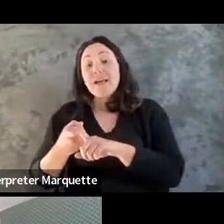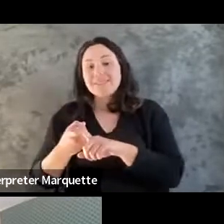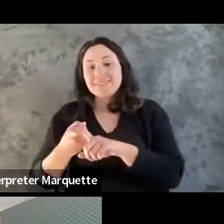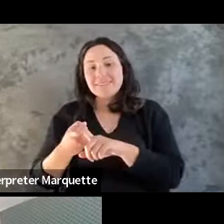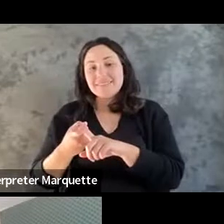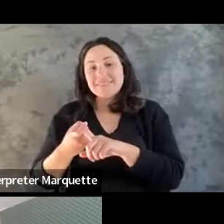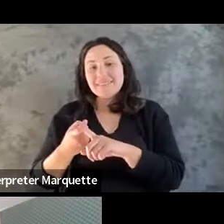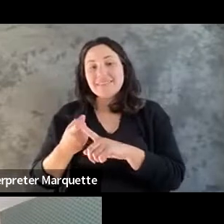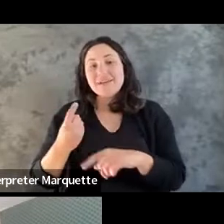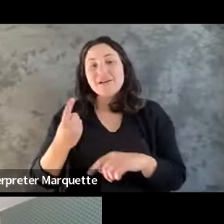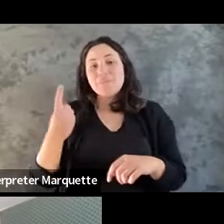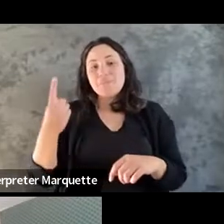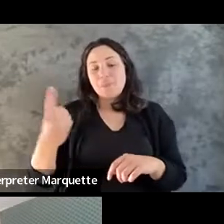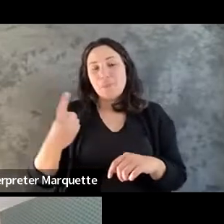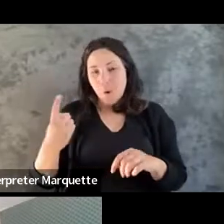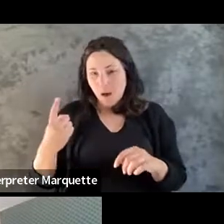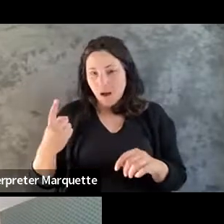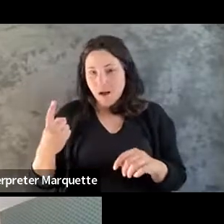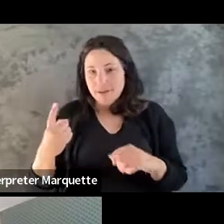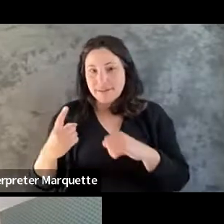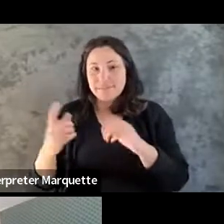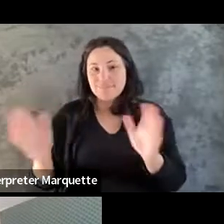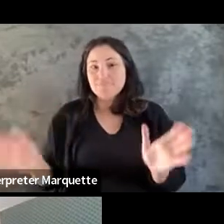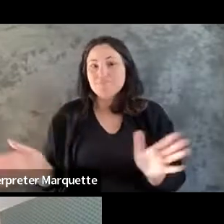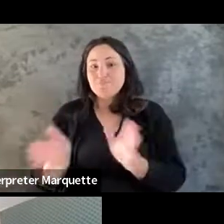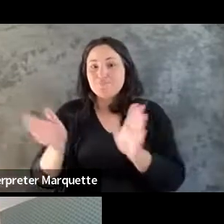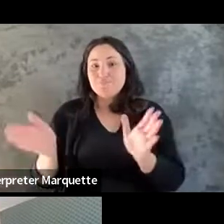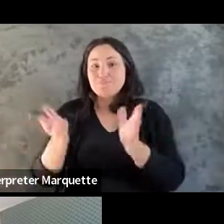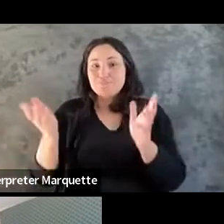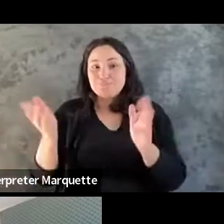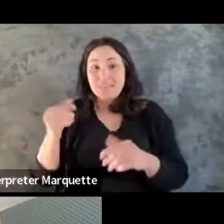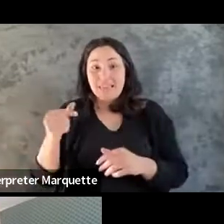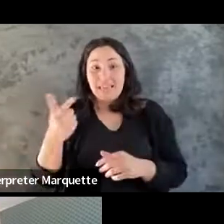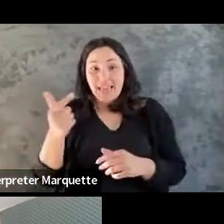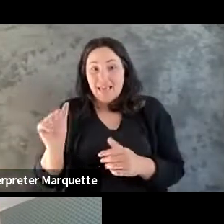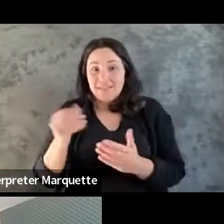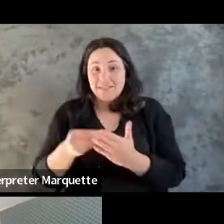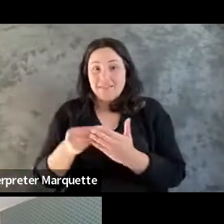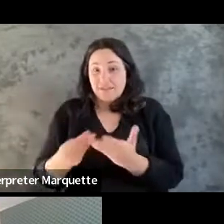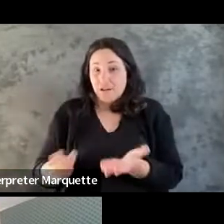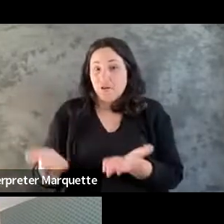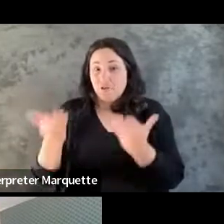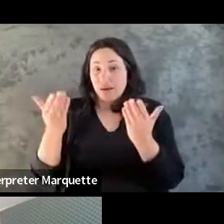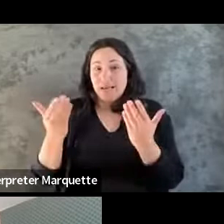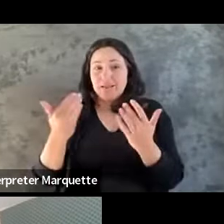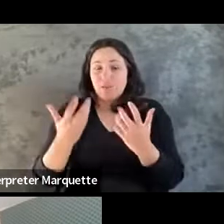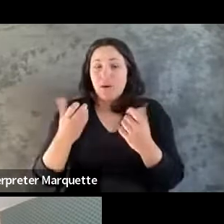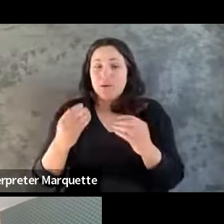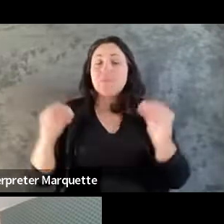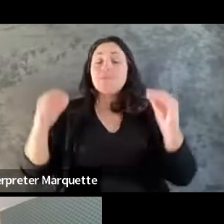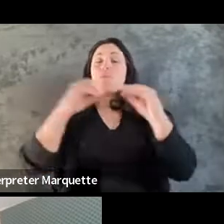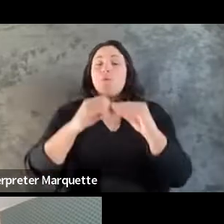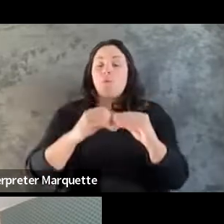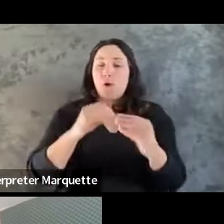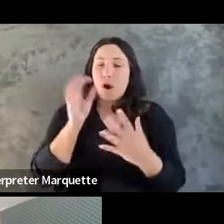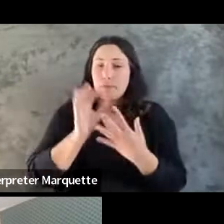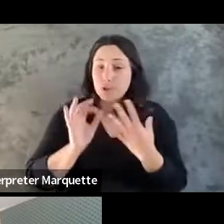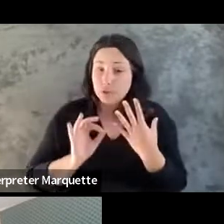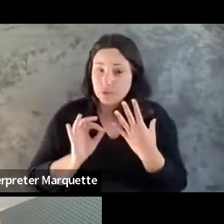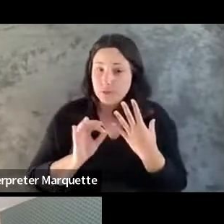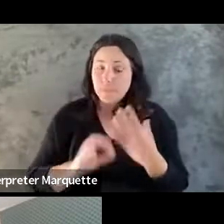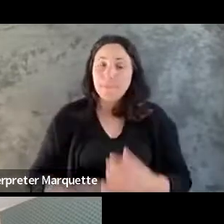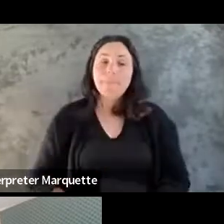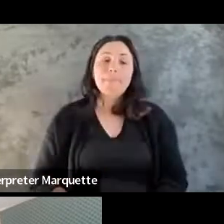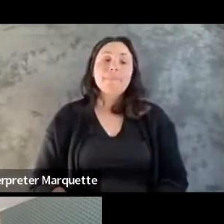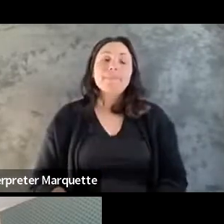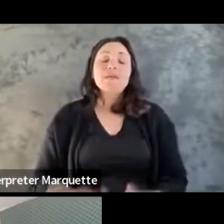one of their big drives this gala was to create some more free after school programs for our students. So within